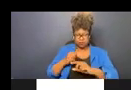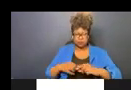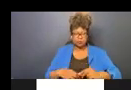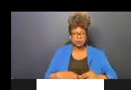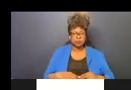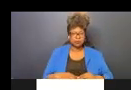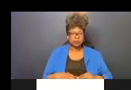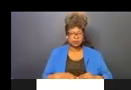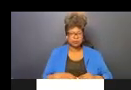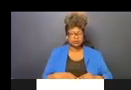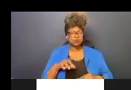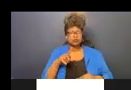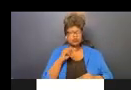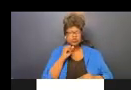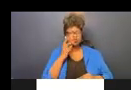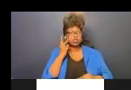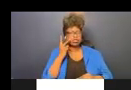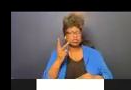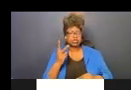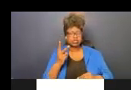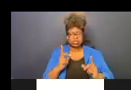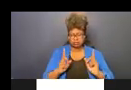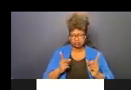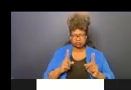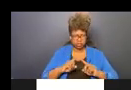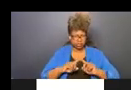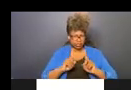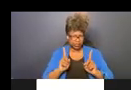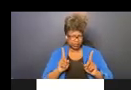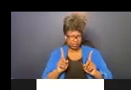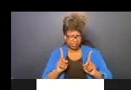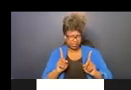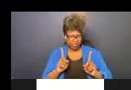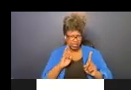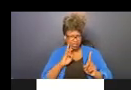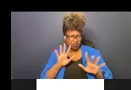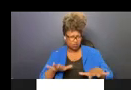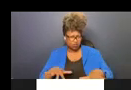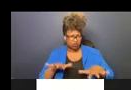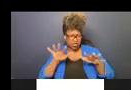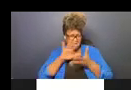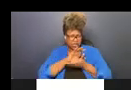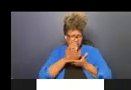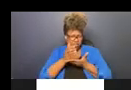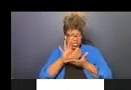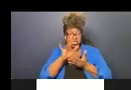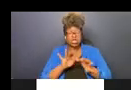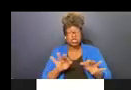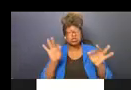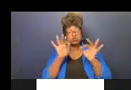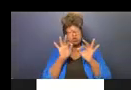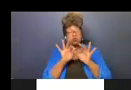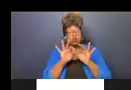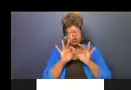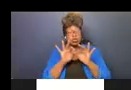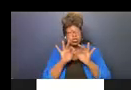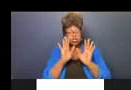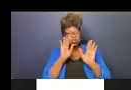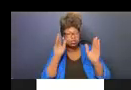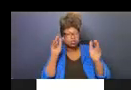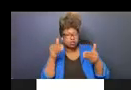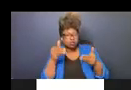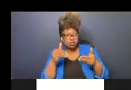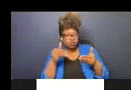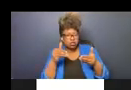Where you don't see a lot of differences in the extents of that flooding, what's really important is looking at the difference